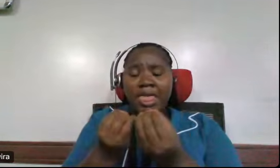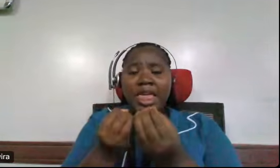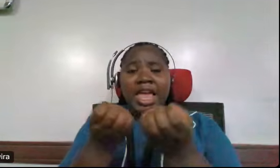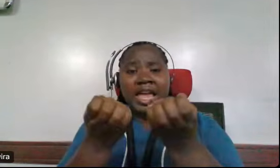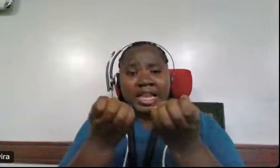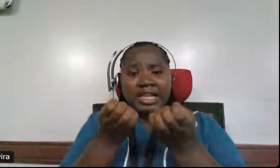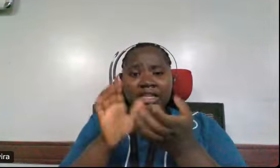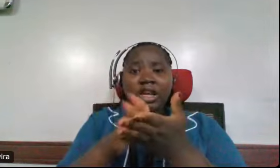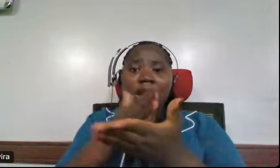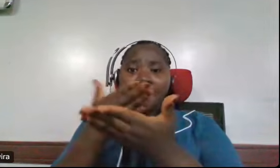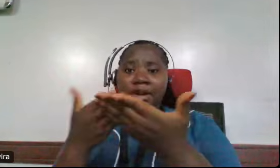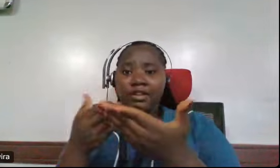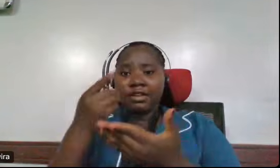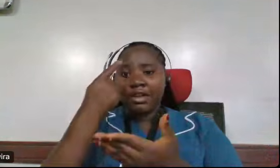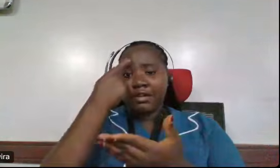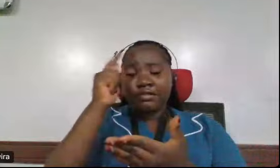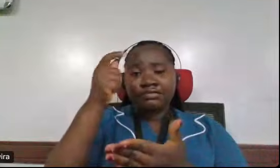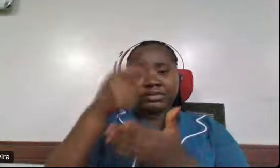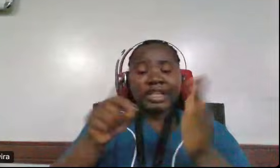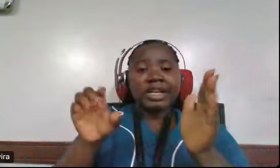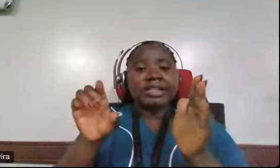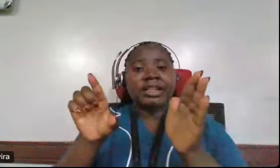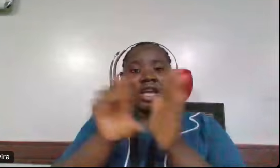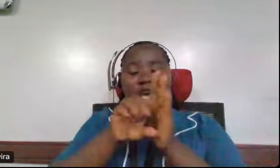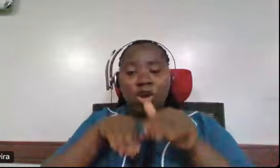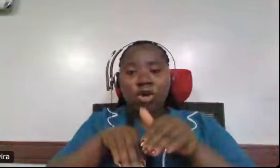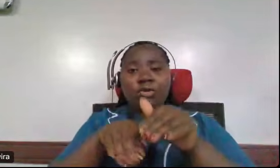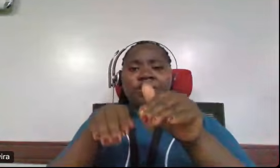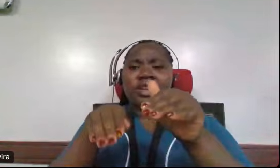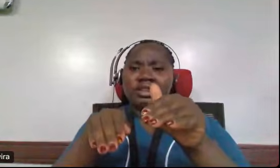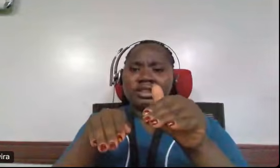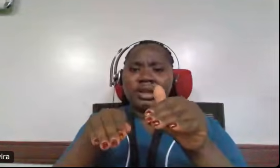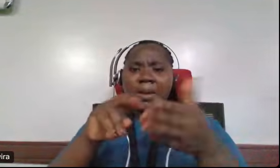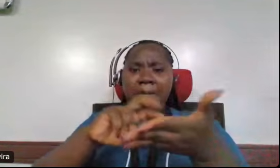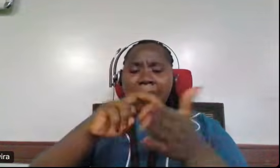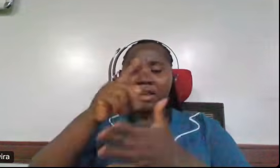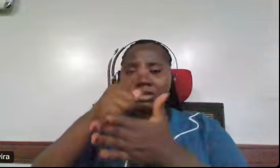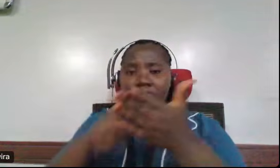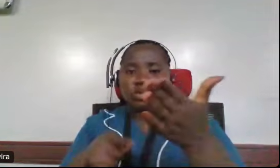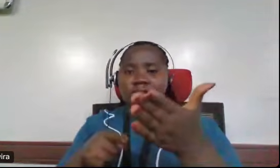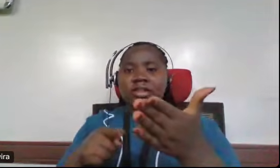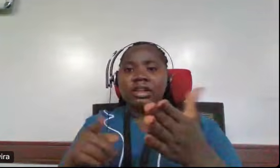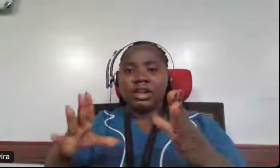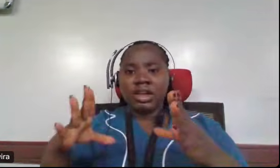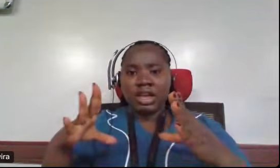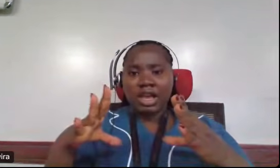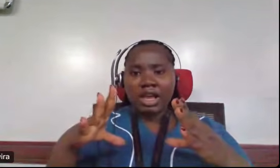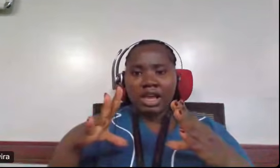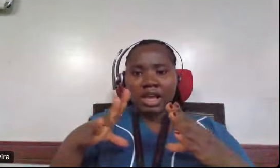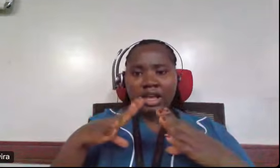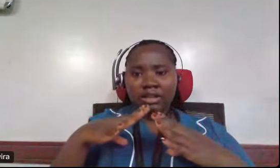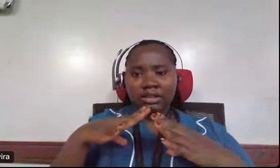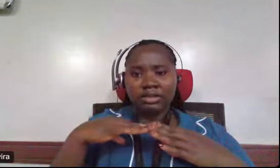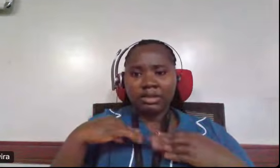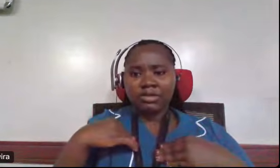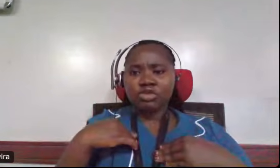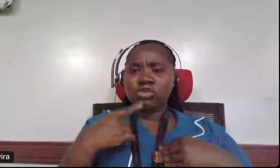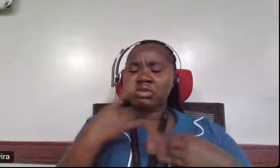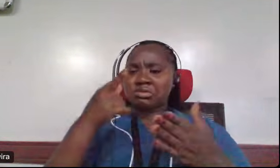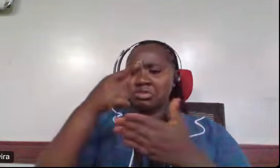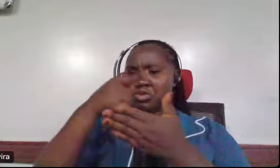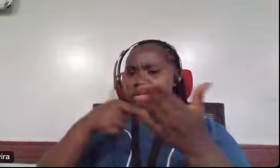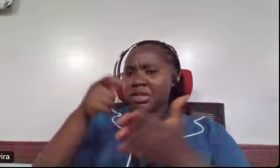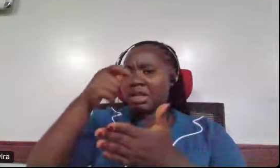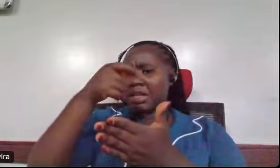apply for a tax compliance. So what is a tax compliance? Allow me just to clarify on a tax compliance for the sake